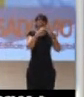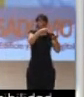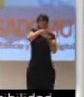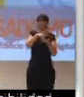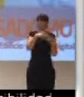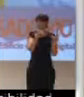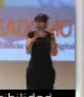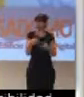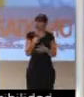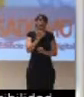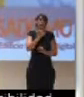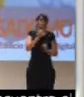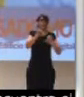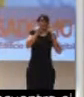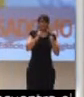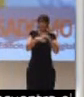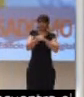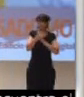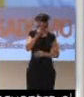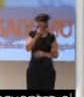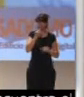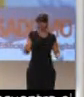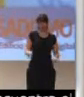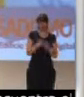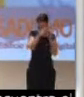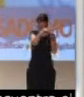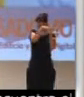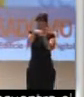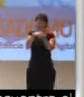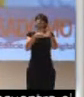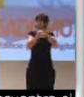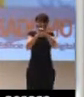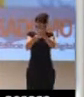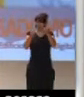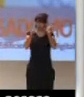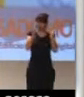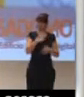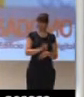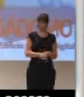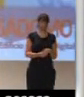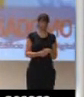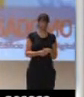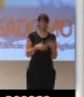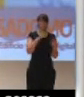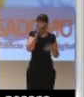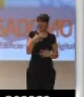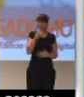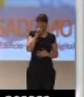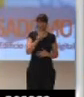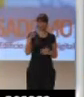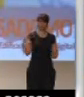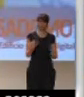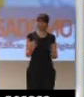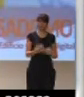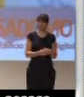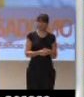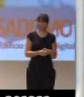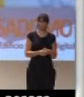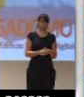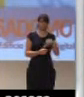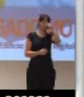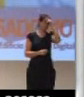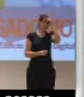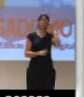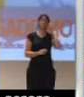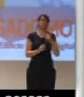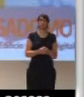accessibility regardless of where the user is or of what device the user is using. And what we're going to see now is a